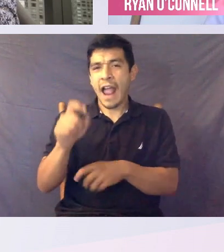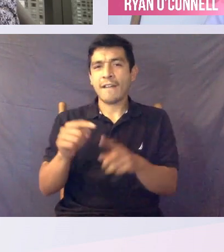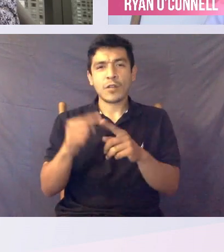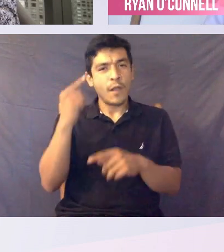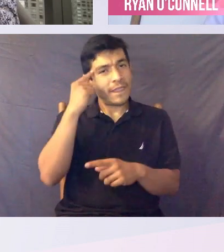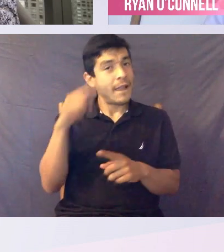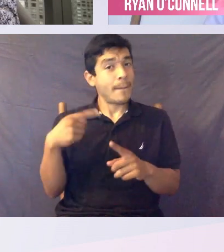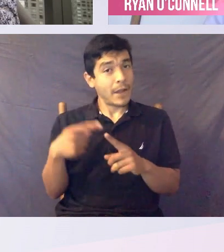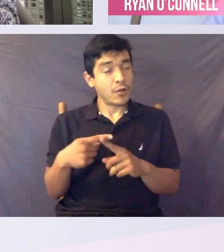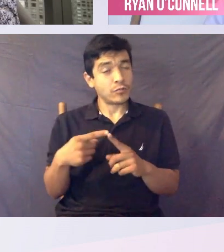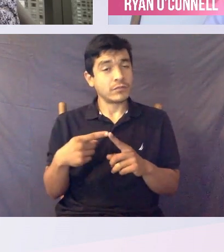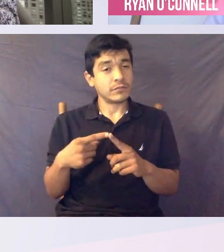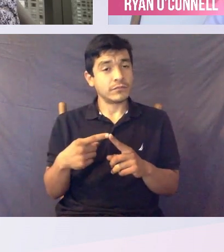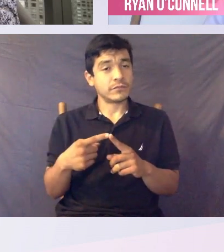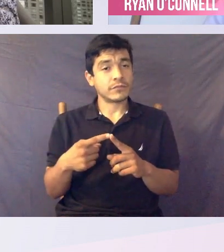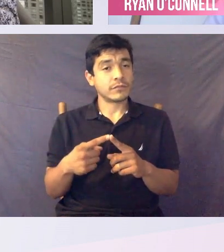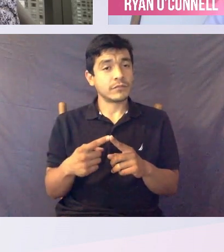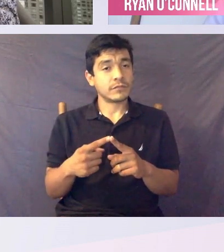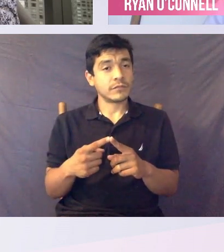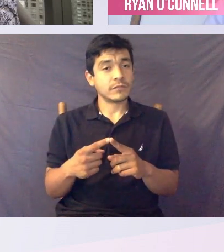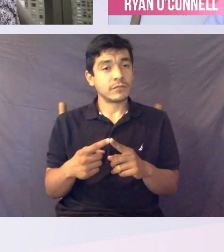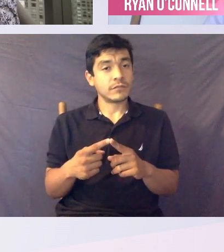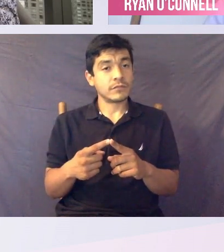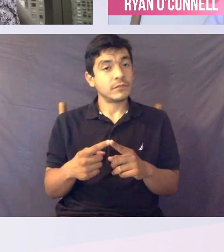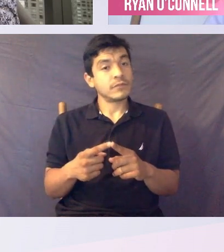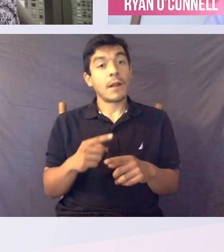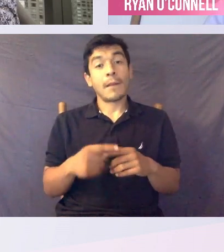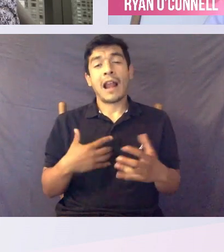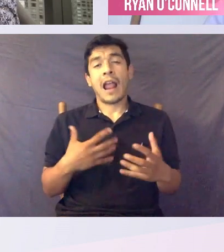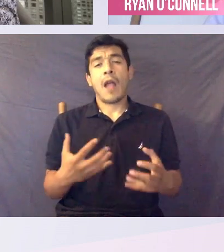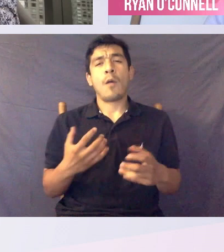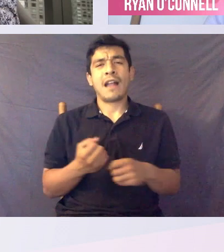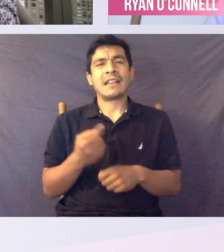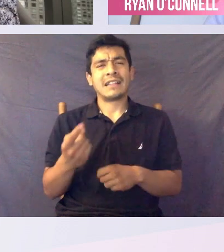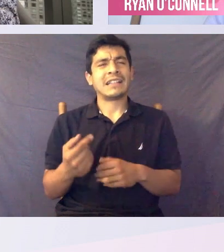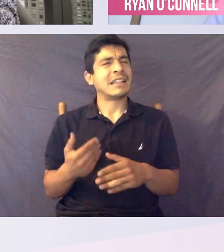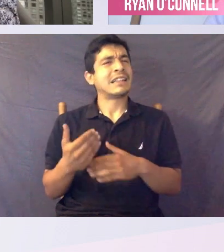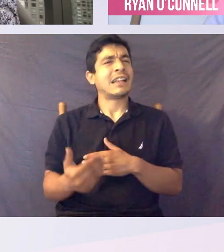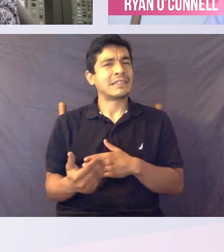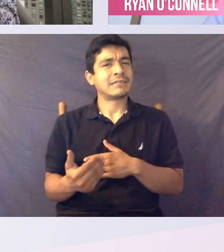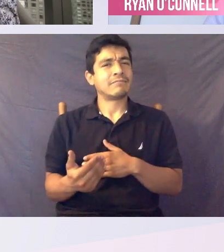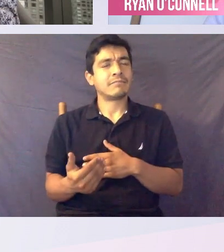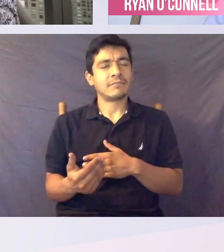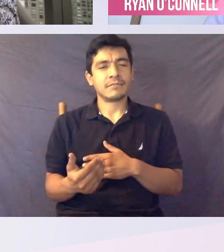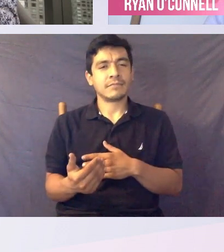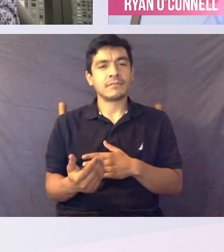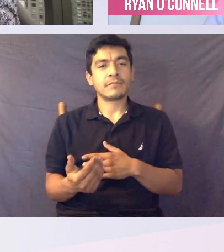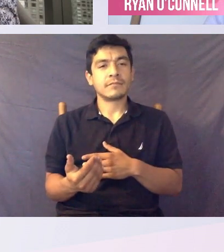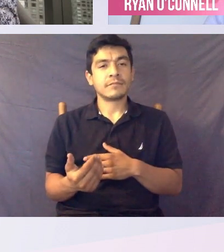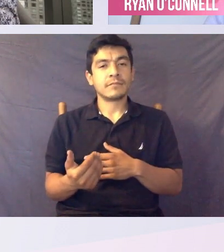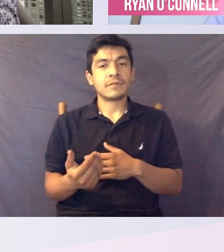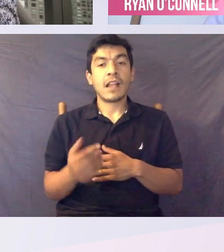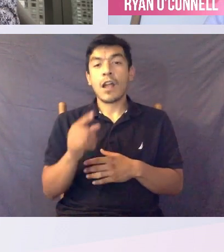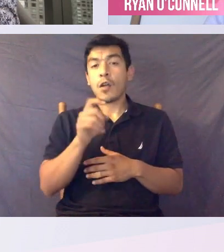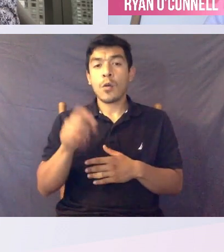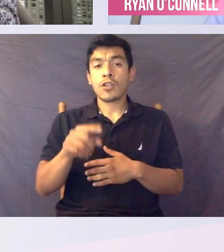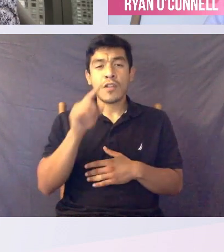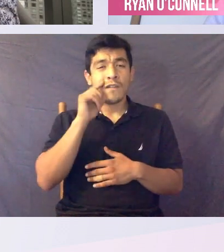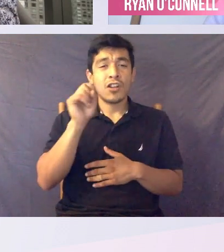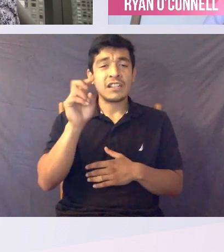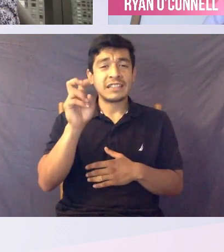But, you know, I want to actually take this one step further. You know, Stephen, a question that I had for you